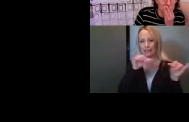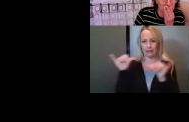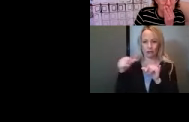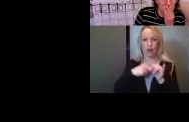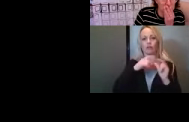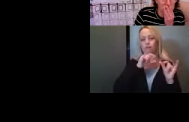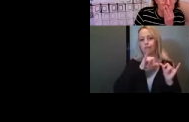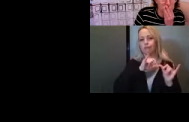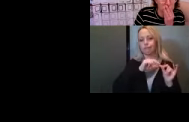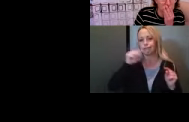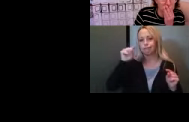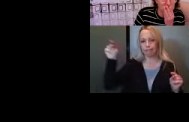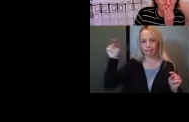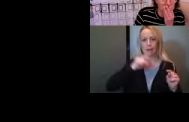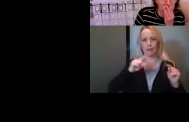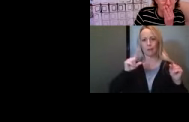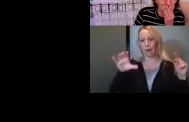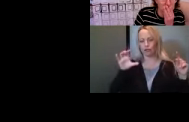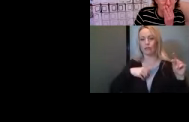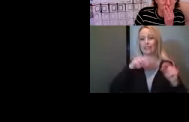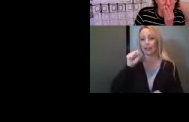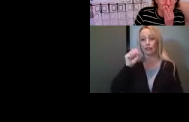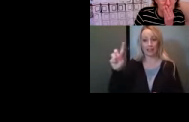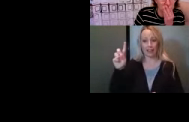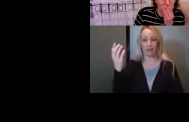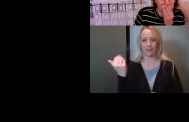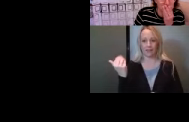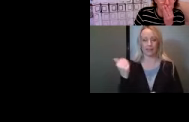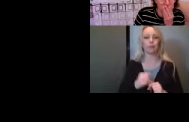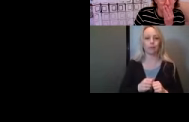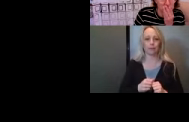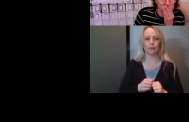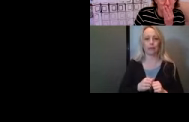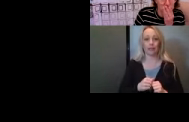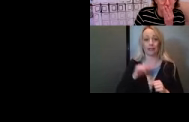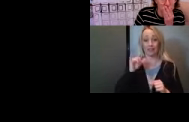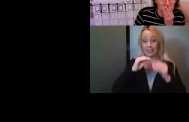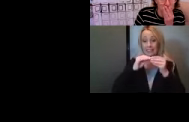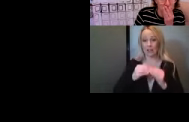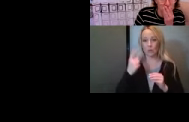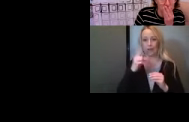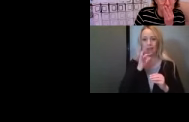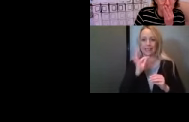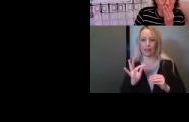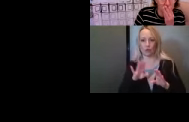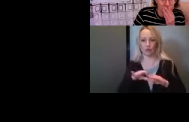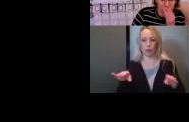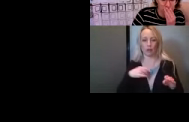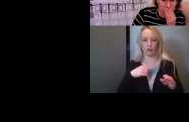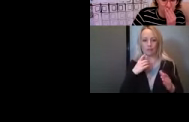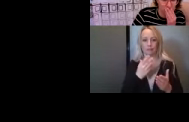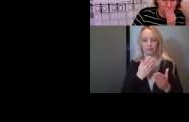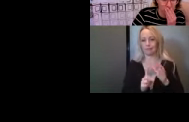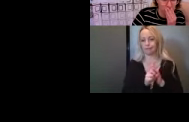of 100, standard deviation of 15. This is showing data for one 9-year-old child who's coming in at the floor of the test. Now, just